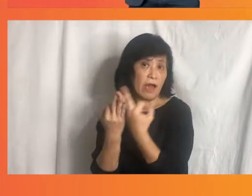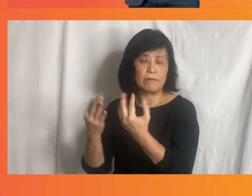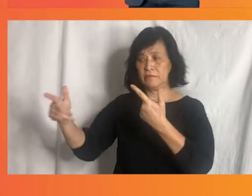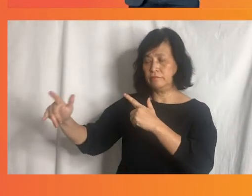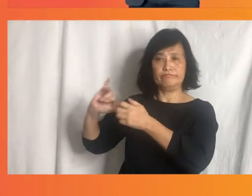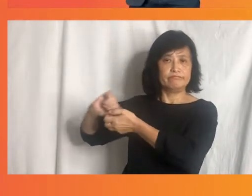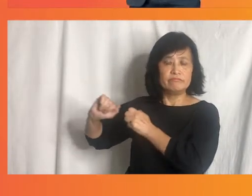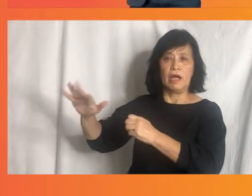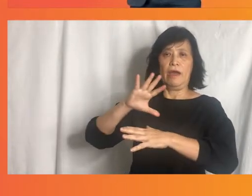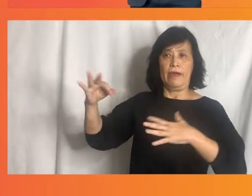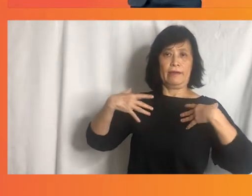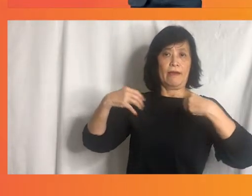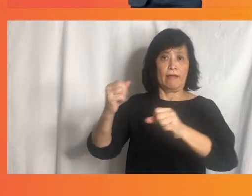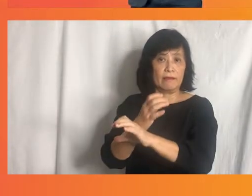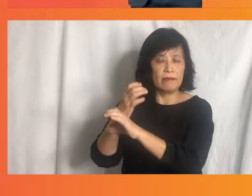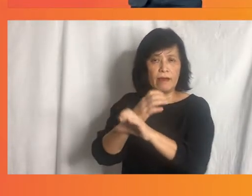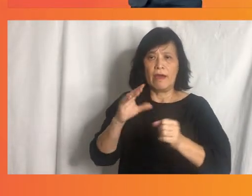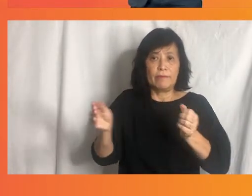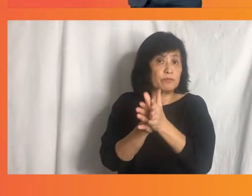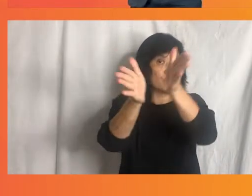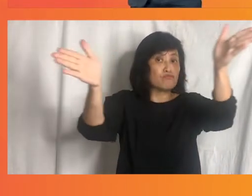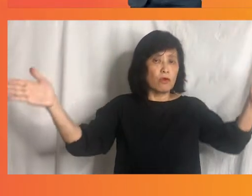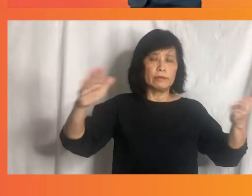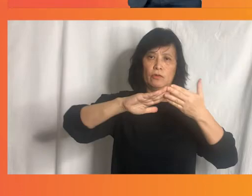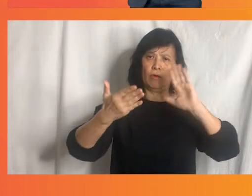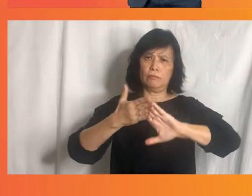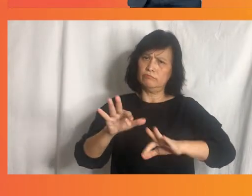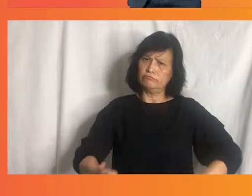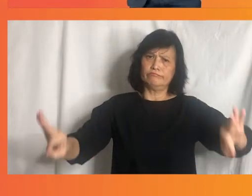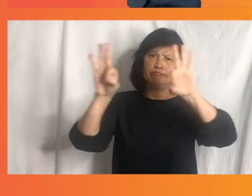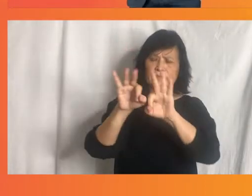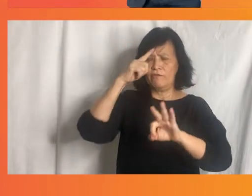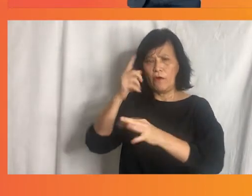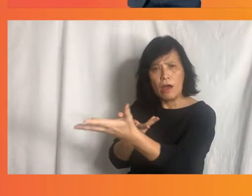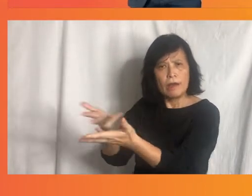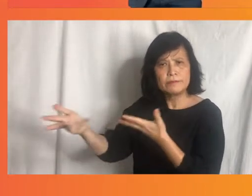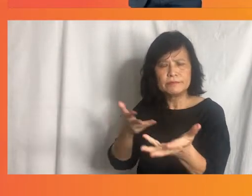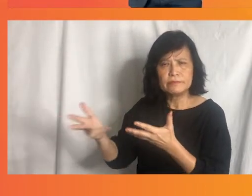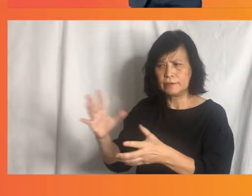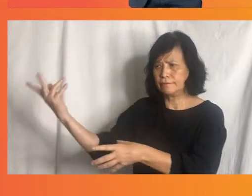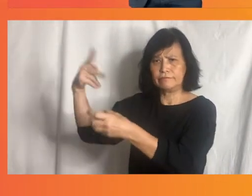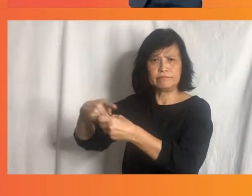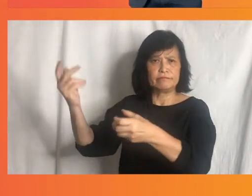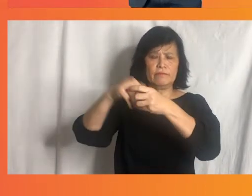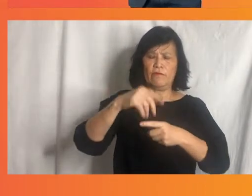healthcare professionals and the broader community, is central to the engagement and participation of physical activity.